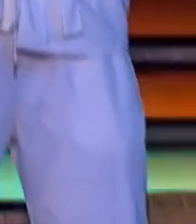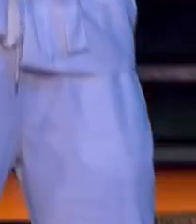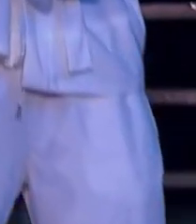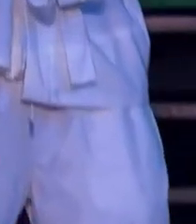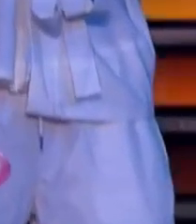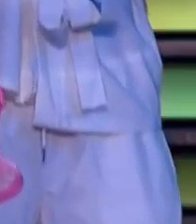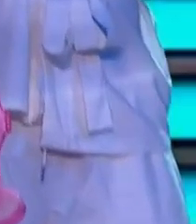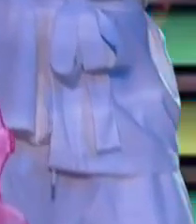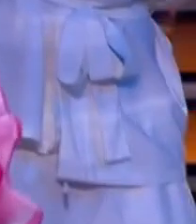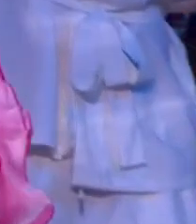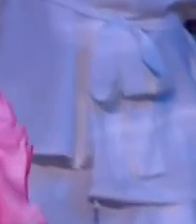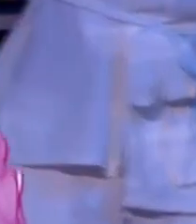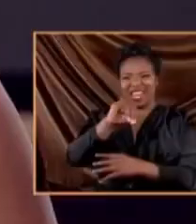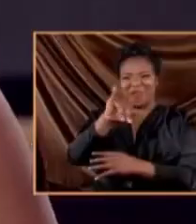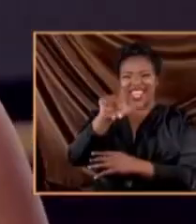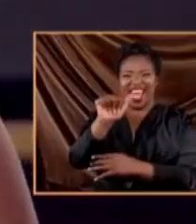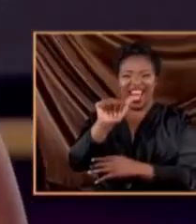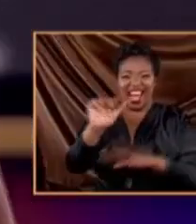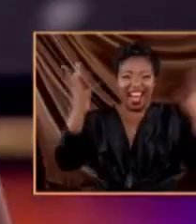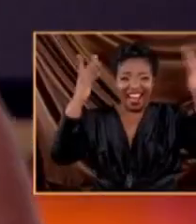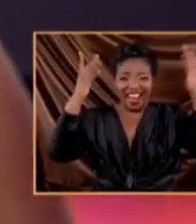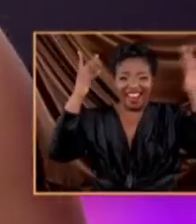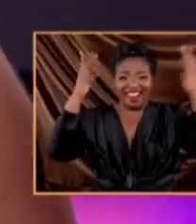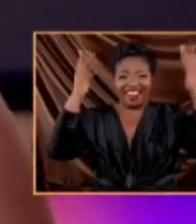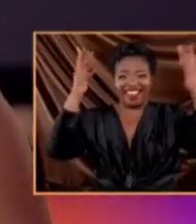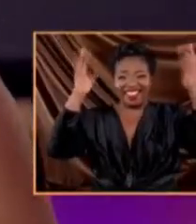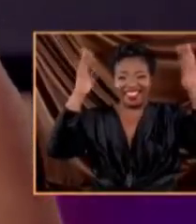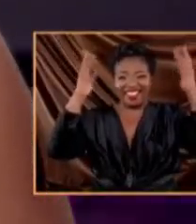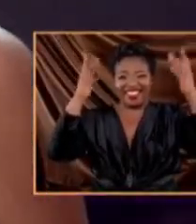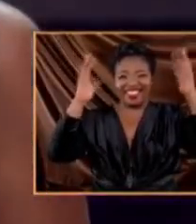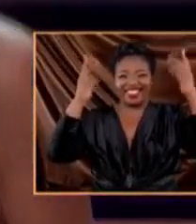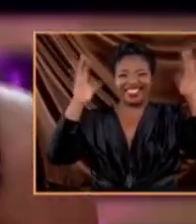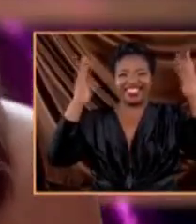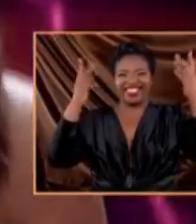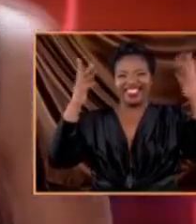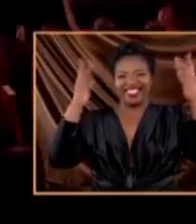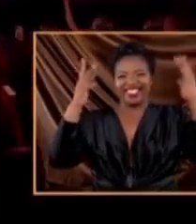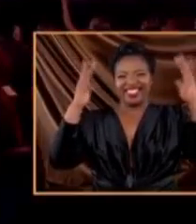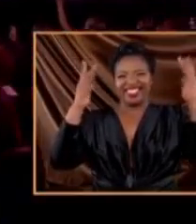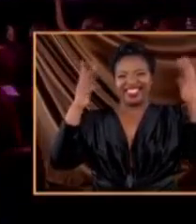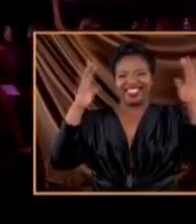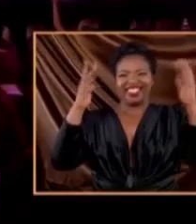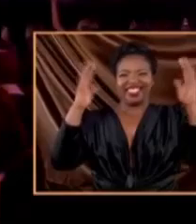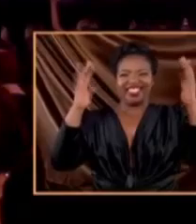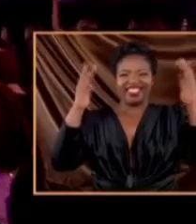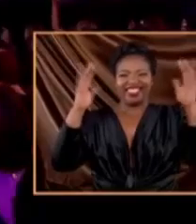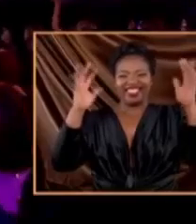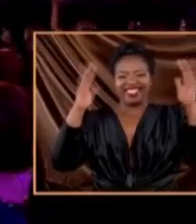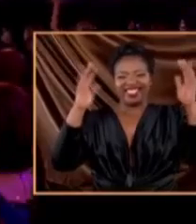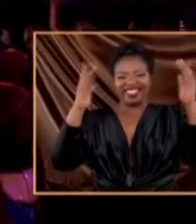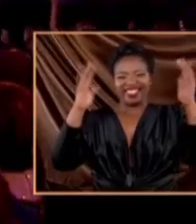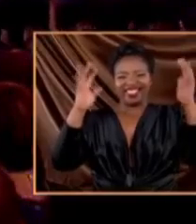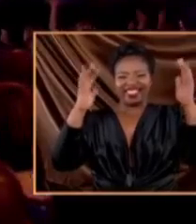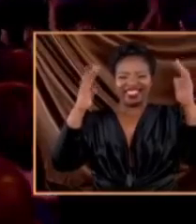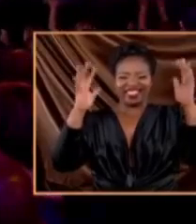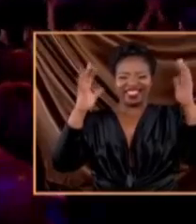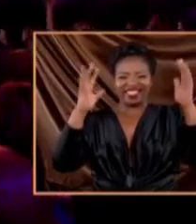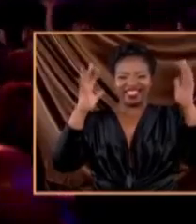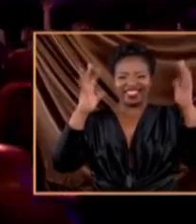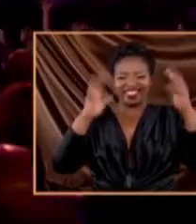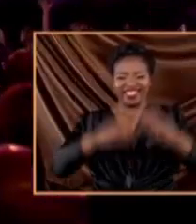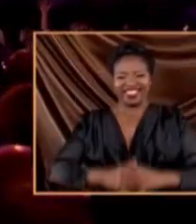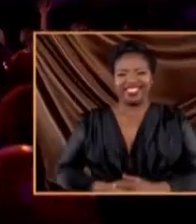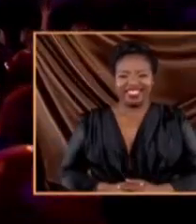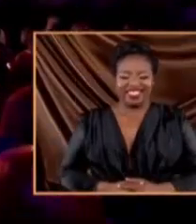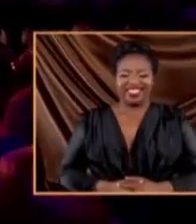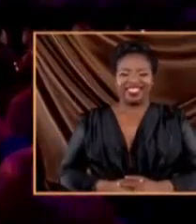rights of persons with disabilities finds resonance in every corner, every province and every municipality. So we're more than determined to